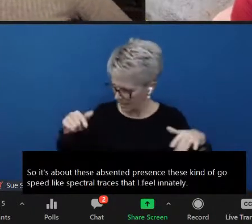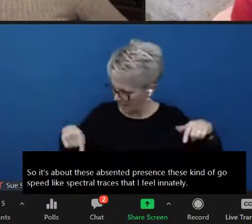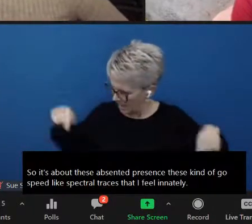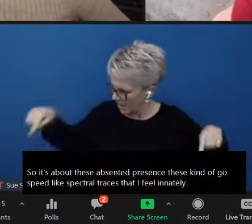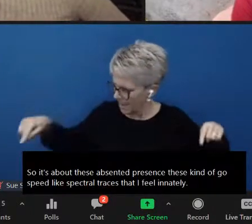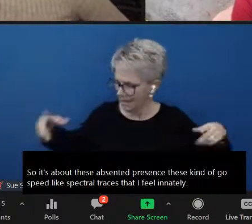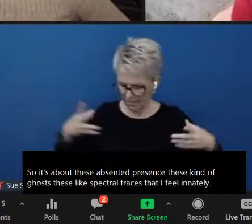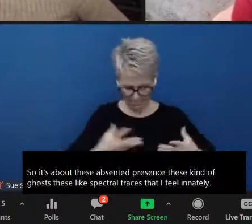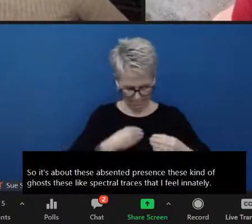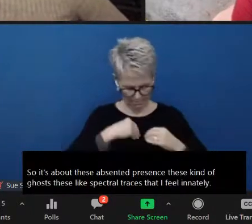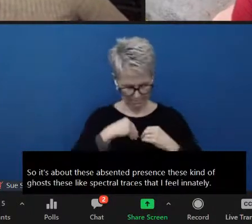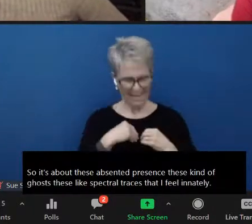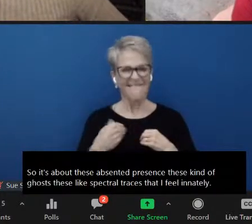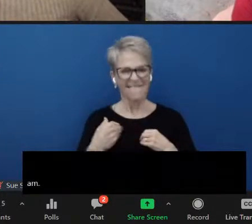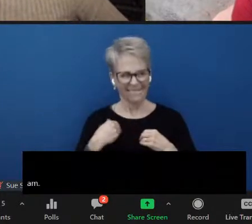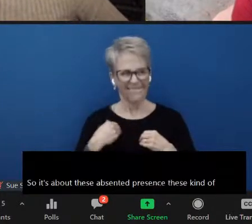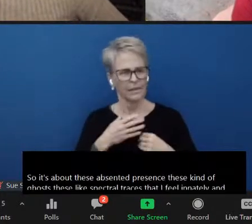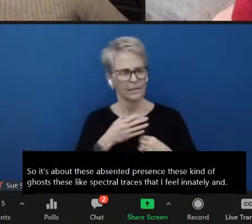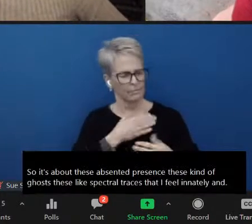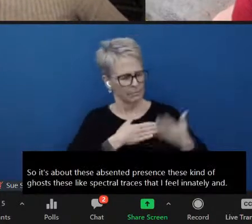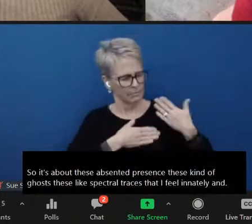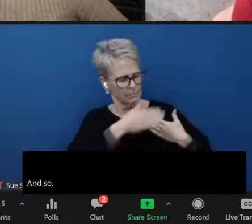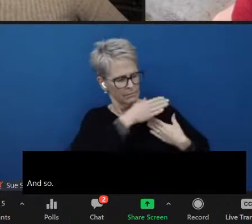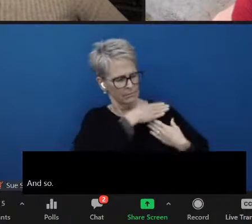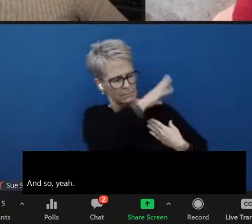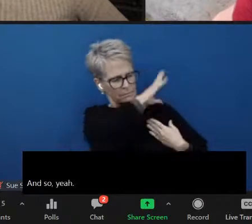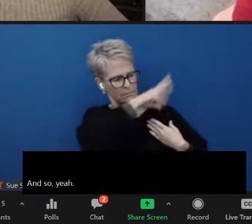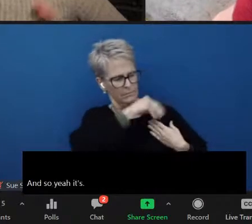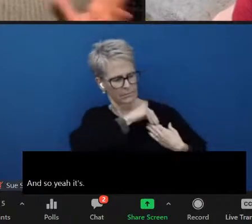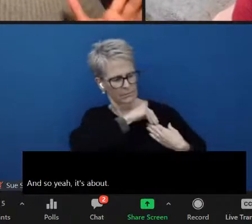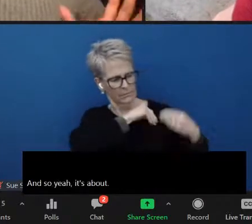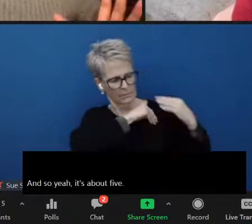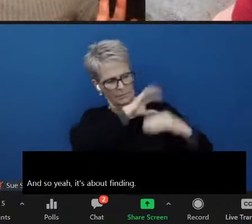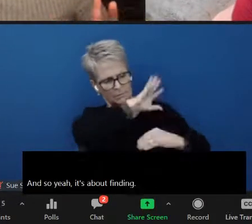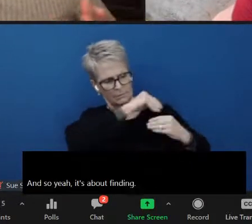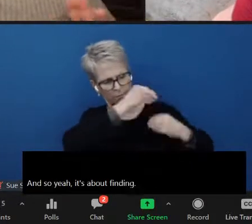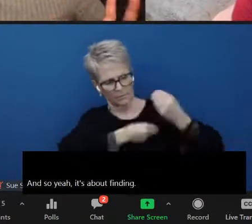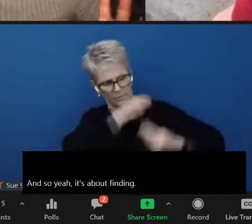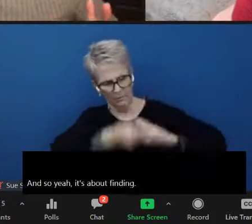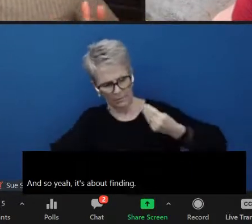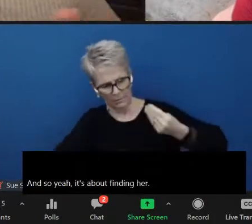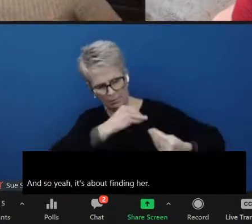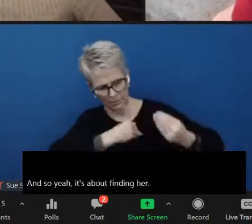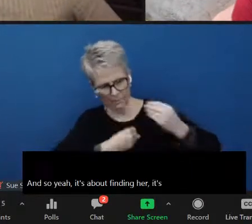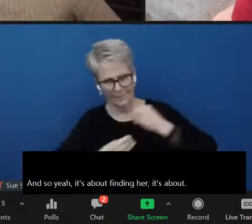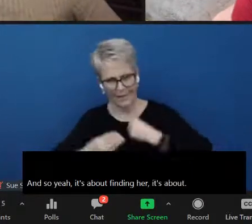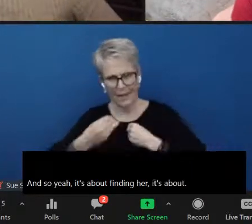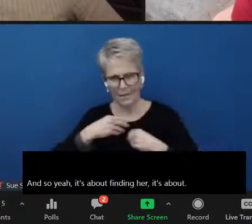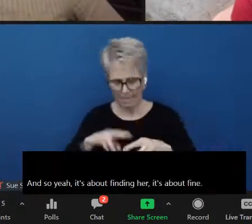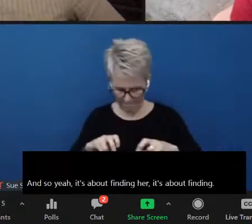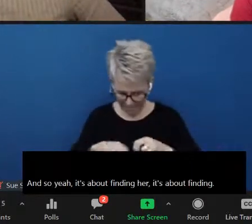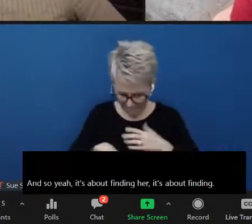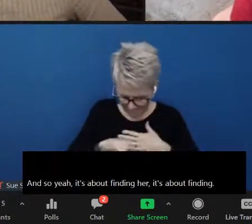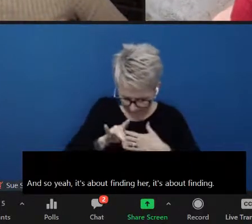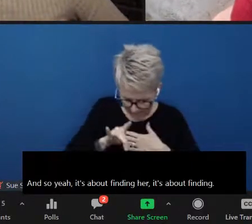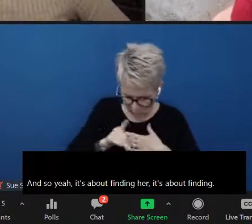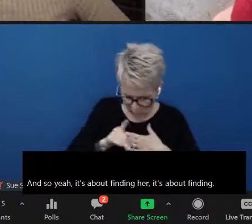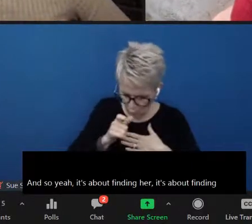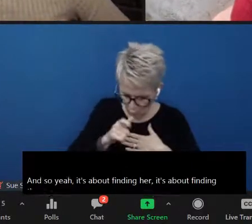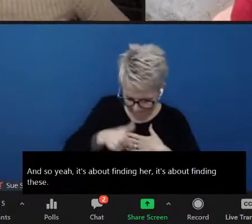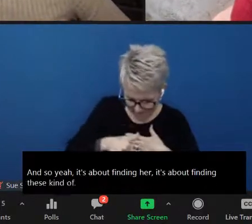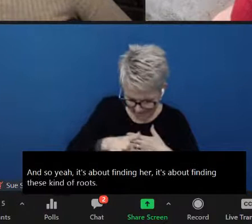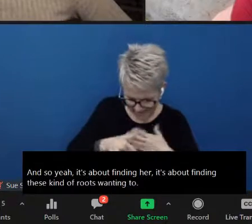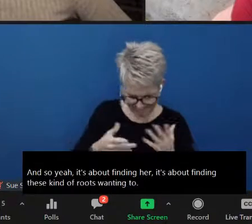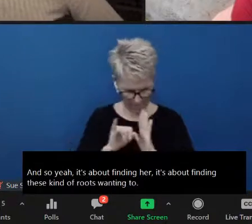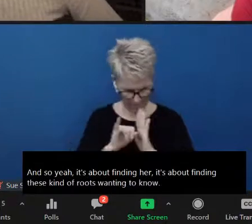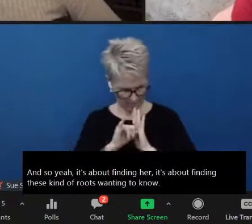innately. And so, yeah, it's about finding her. It's about finding these kind of